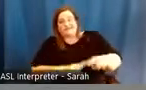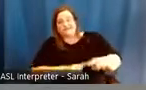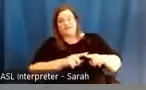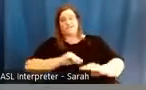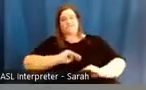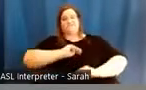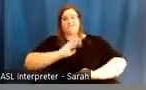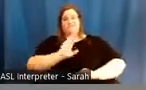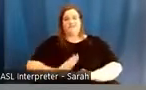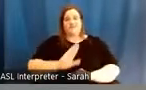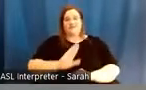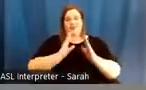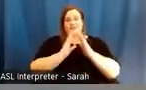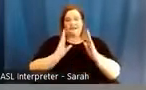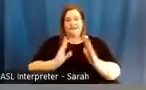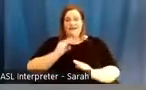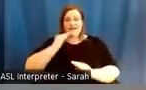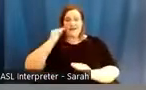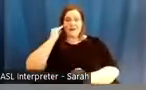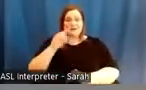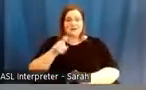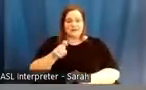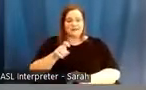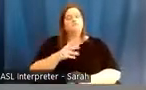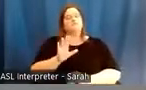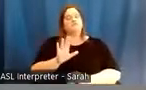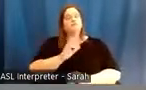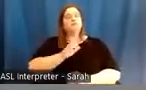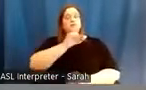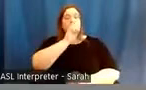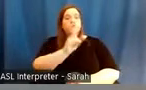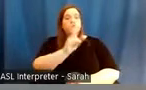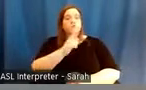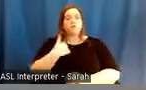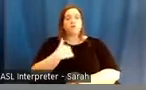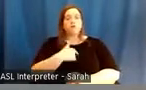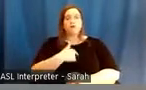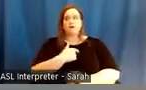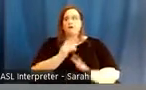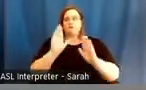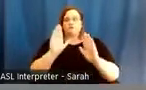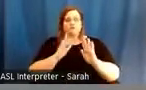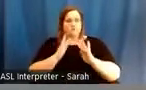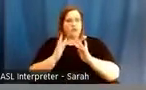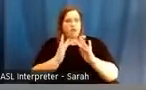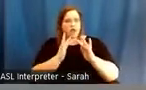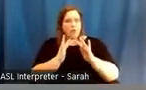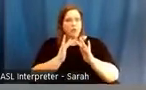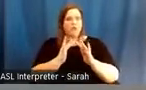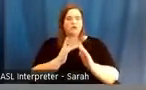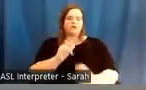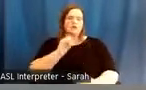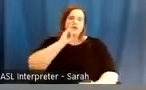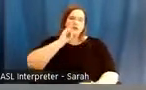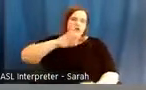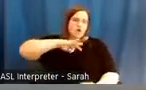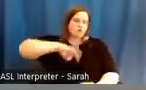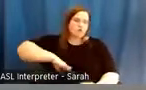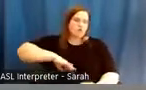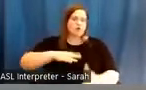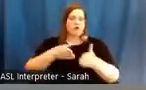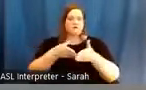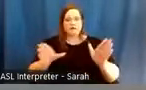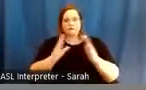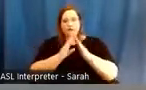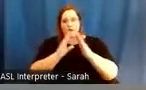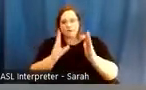needs. It's true, we have a very great network of nonprofit, public housing,